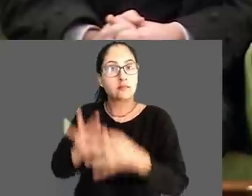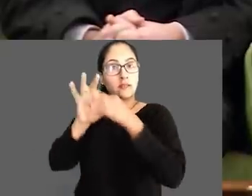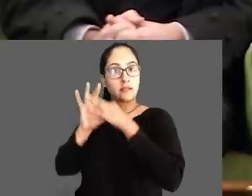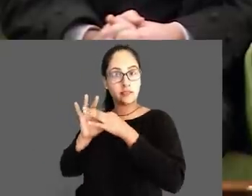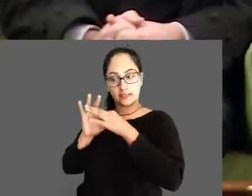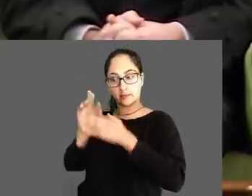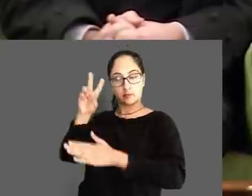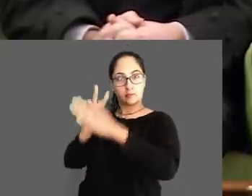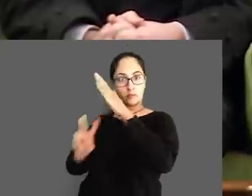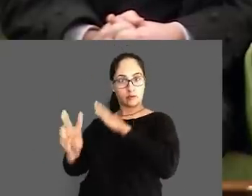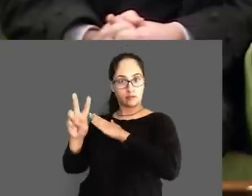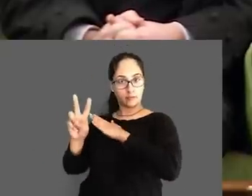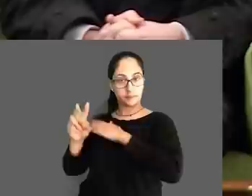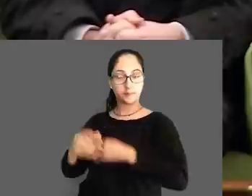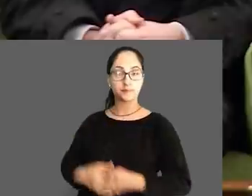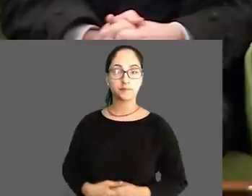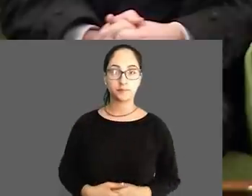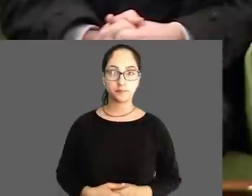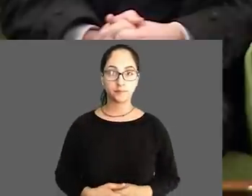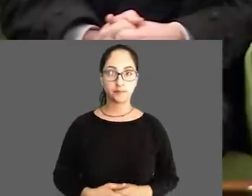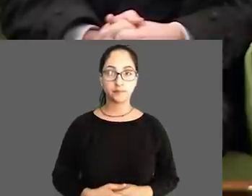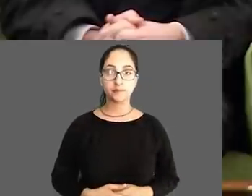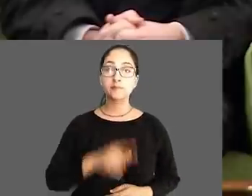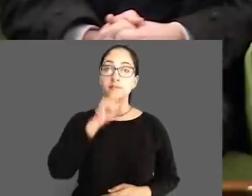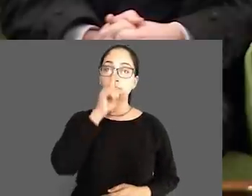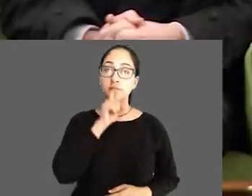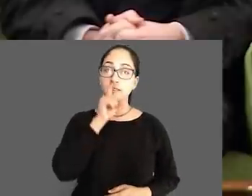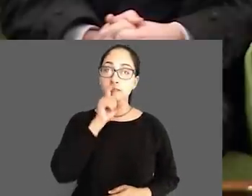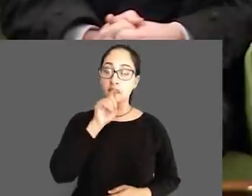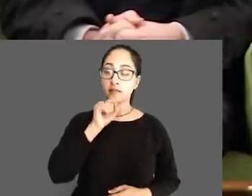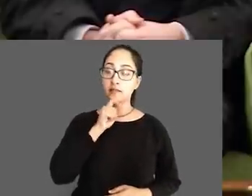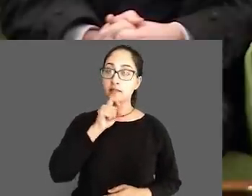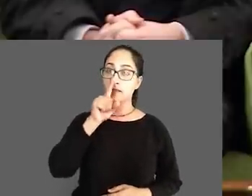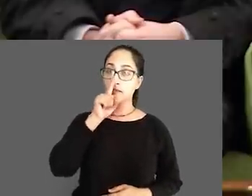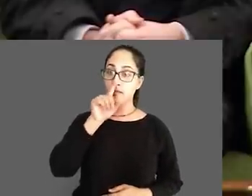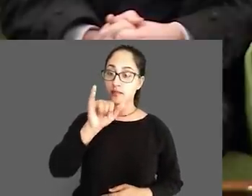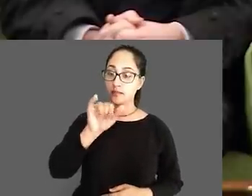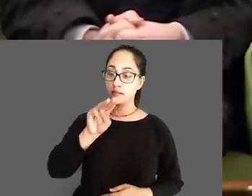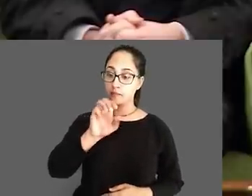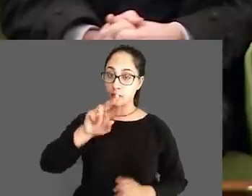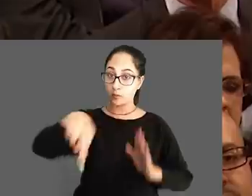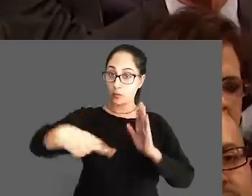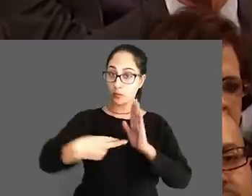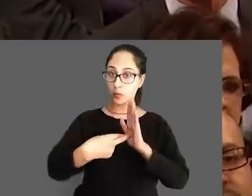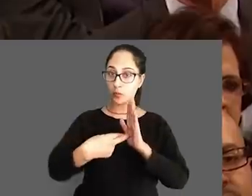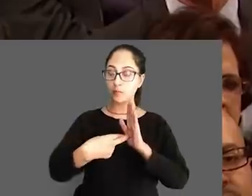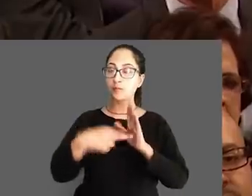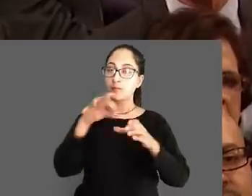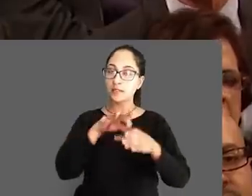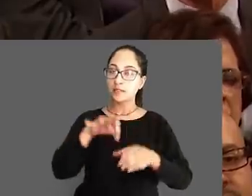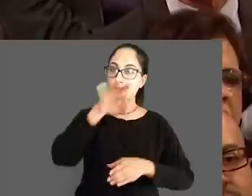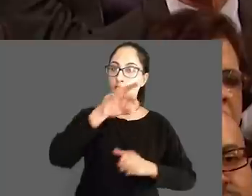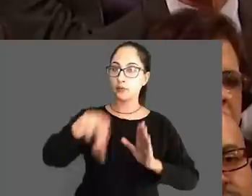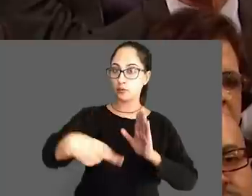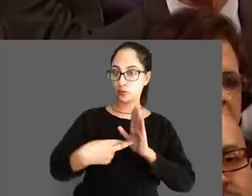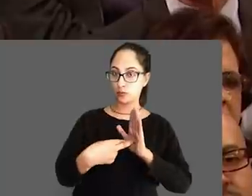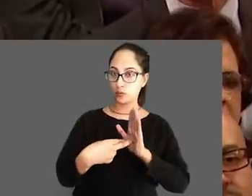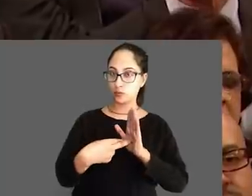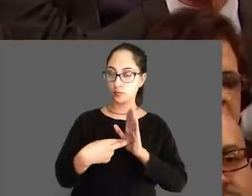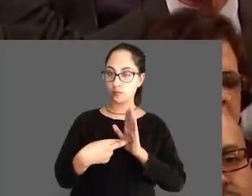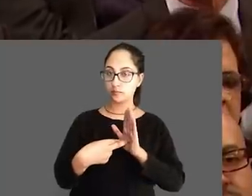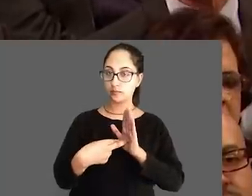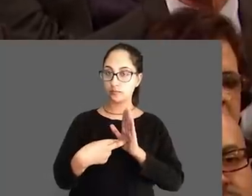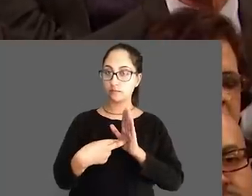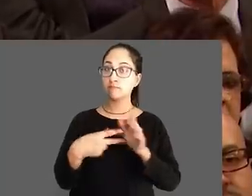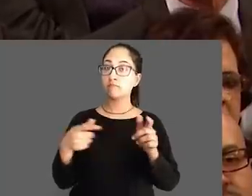The role of the Ismaili imam is a spiritual one. His authority is that of